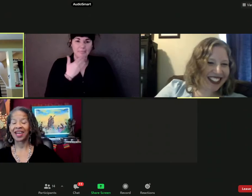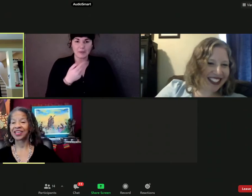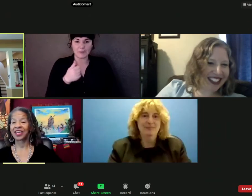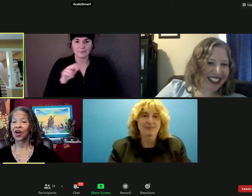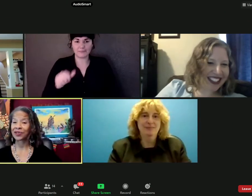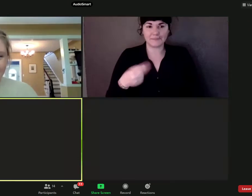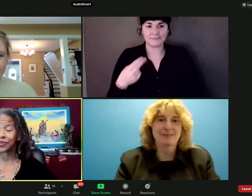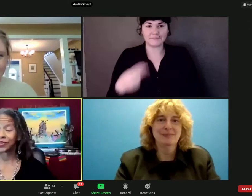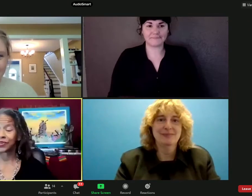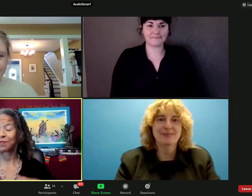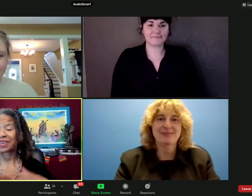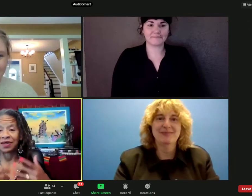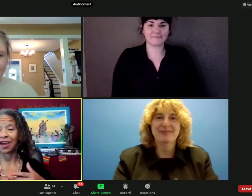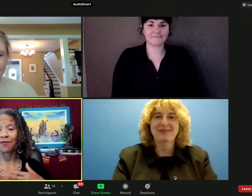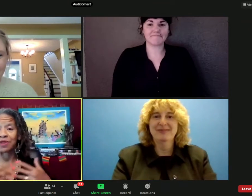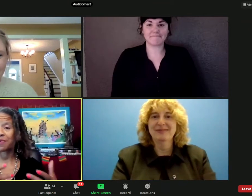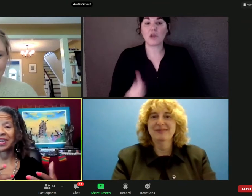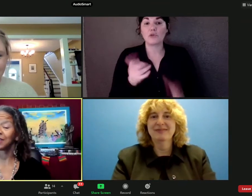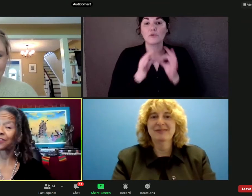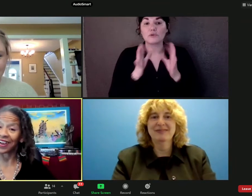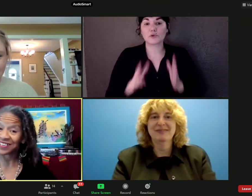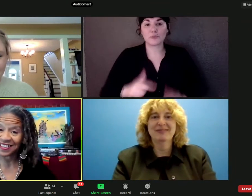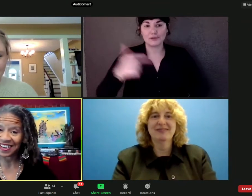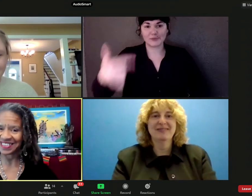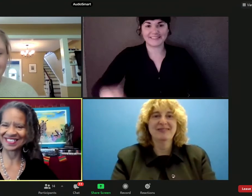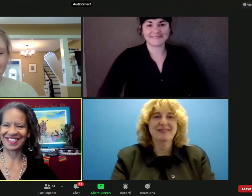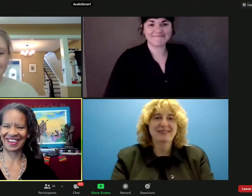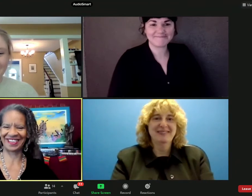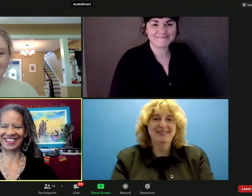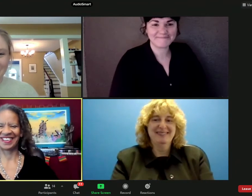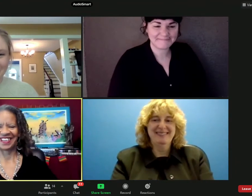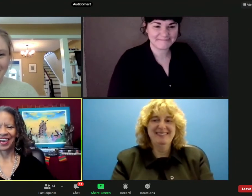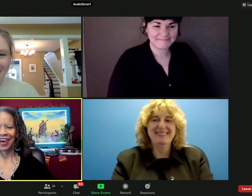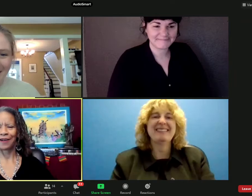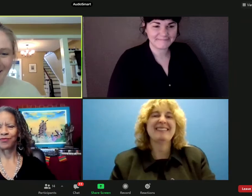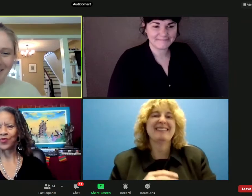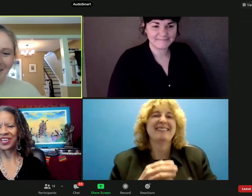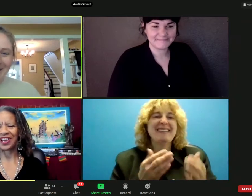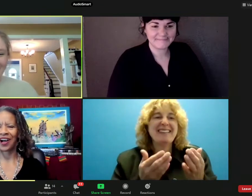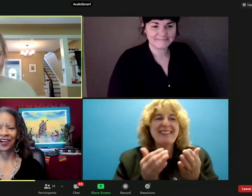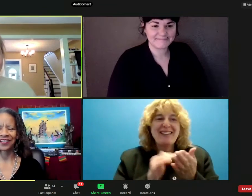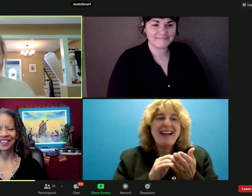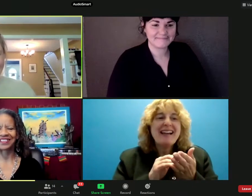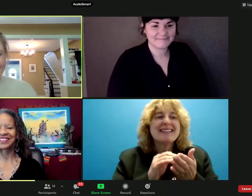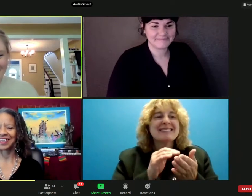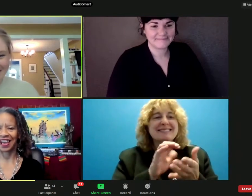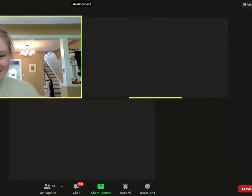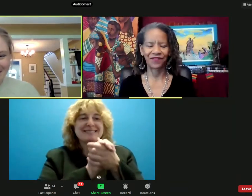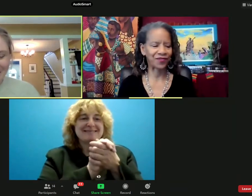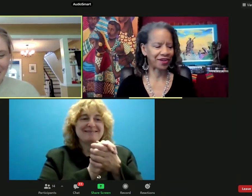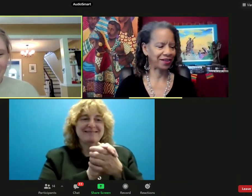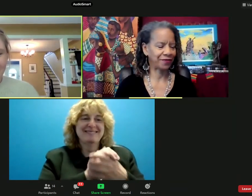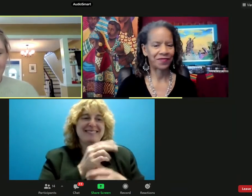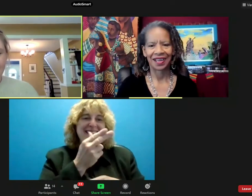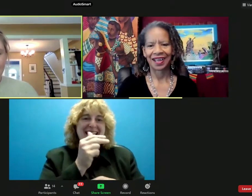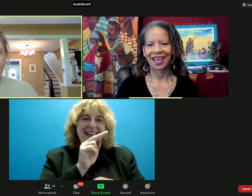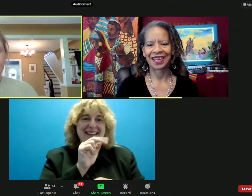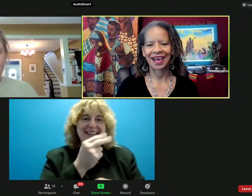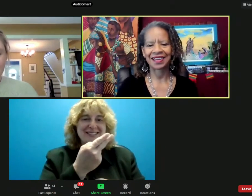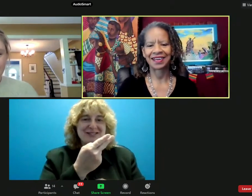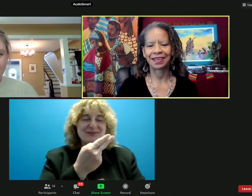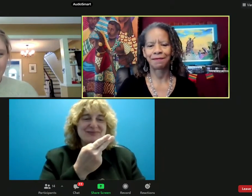And also, let me repeat, congratulations, Hannah. Thank you. We are delighted for you.